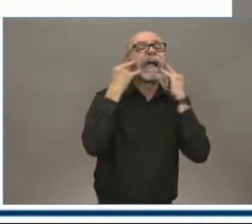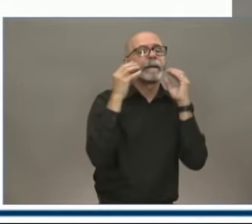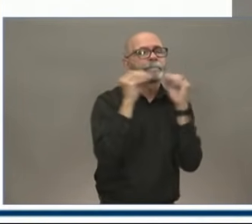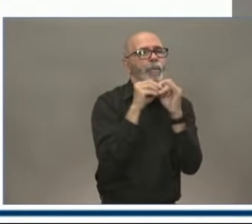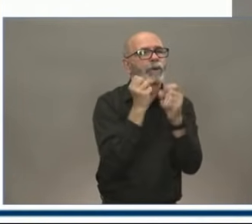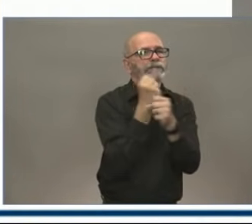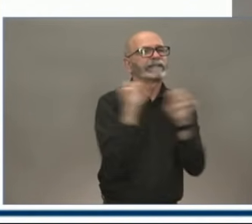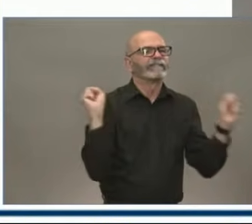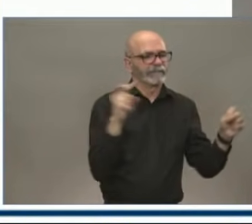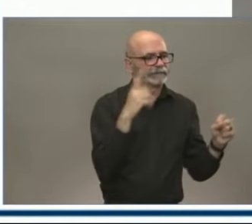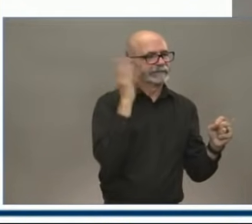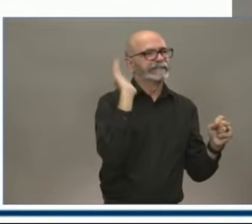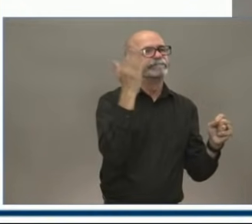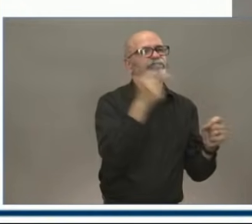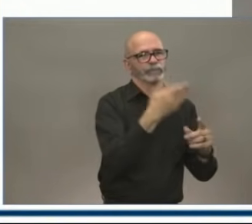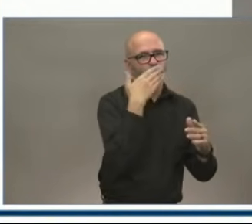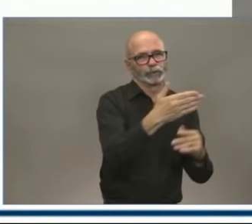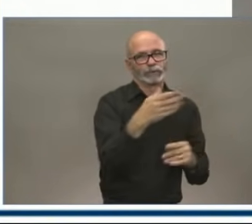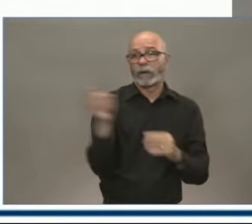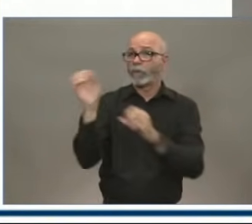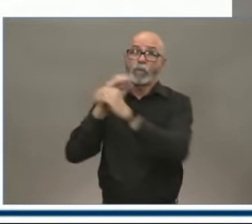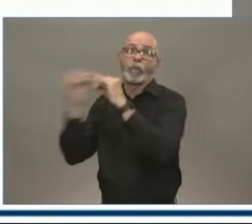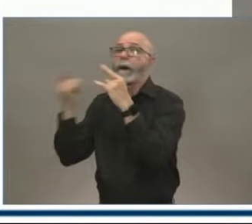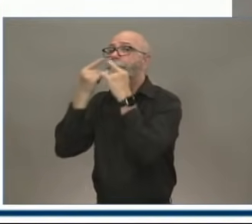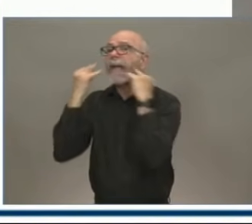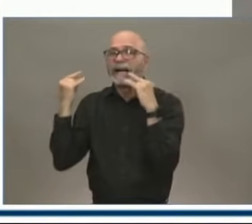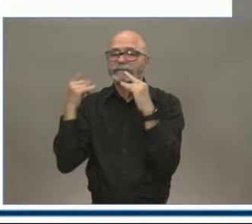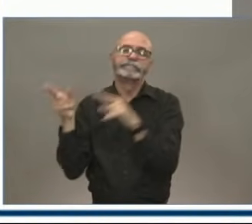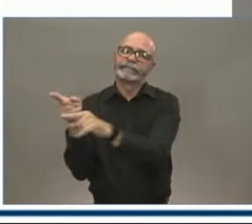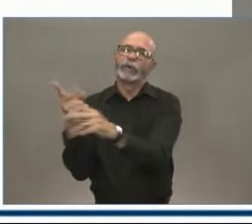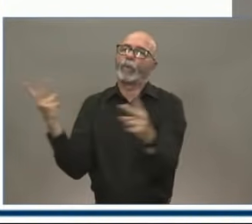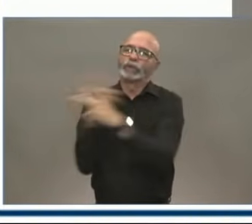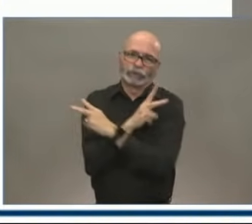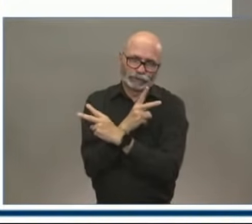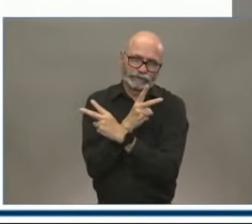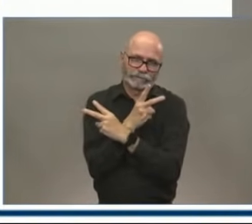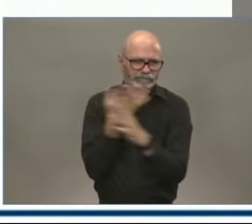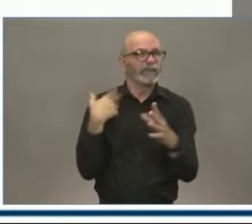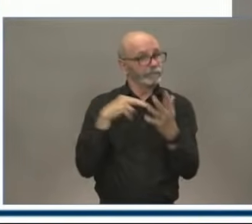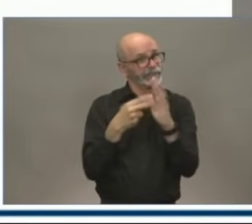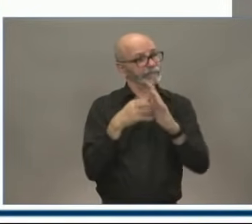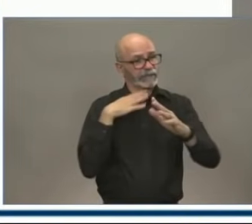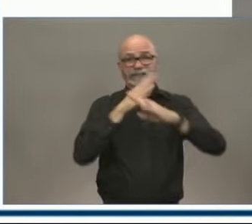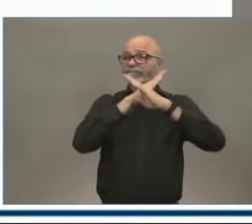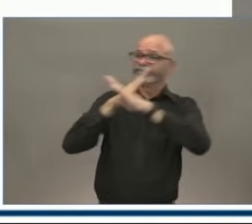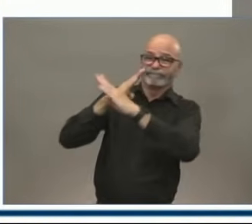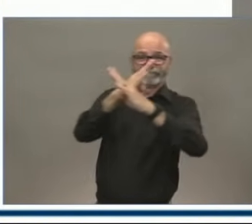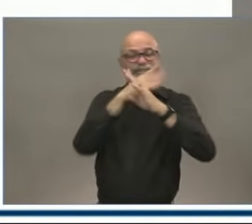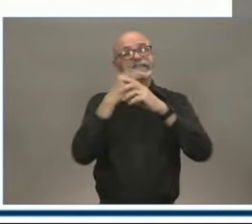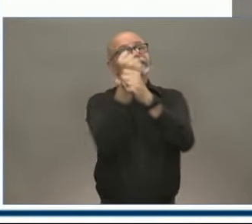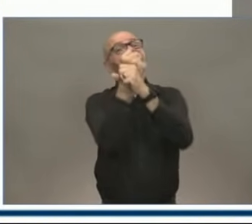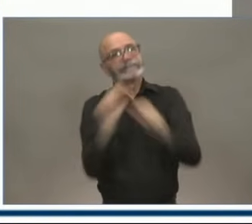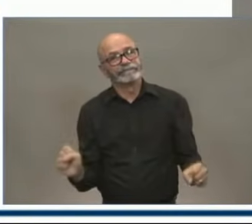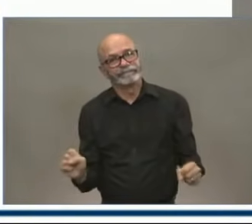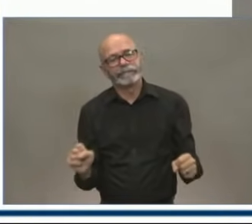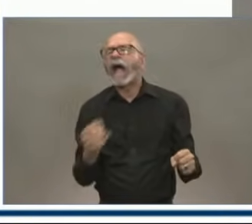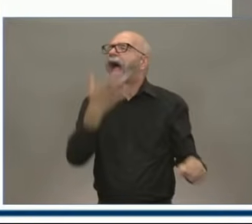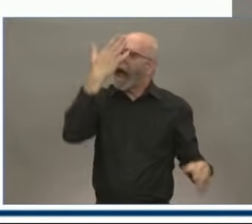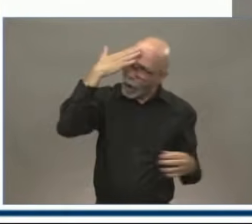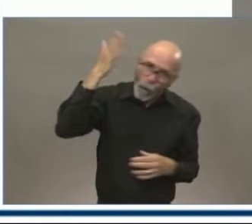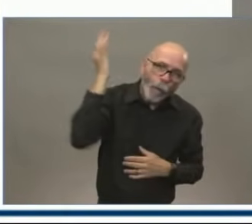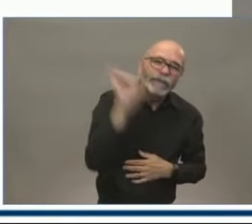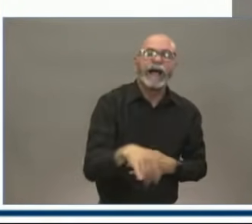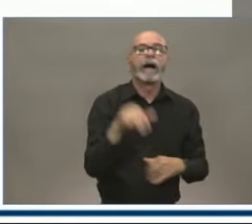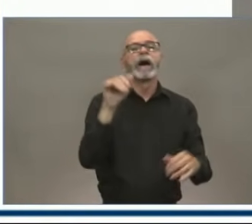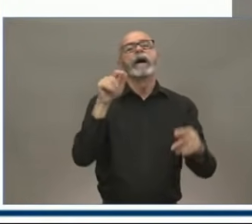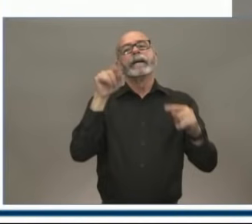our multi-barrier response to COVID, and they are safe. And I know it's challenging to enforce masks because